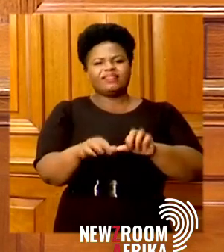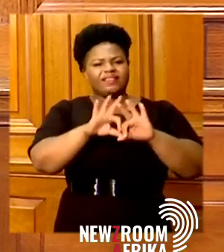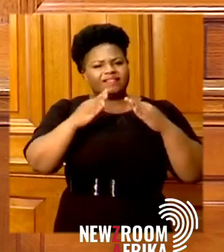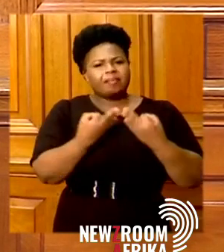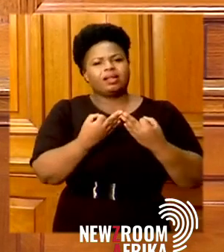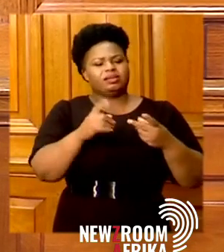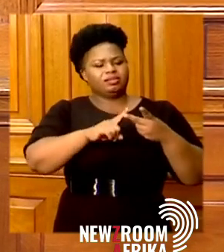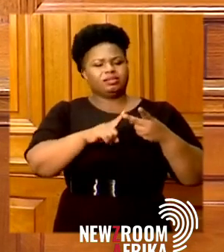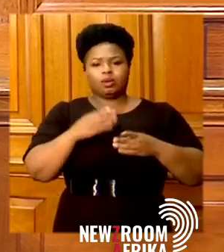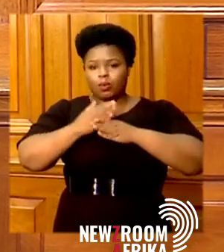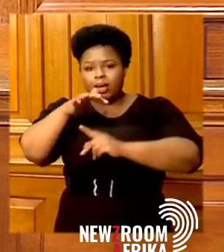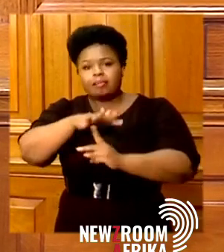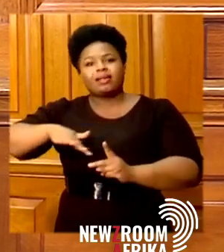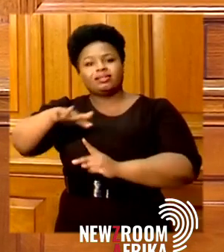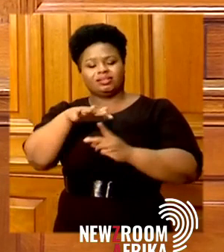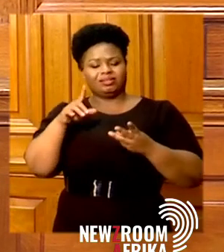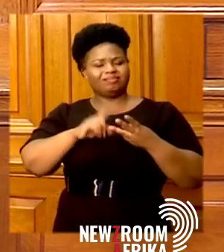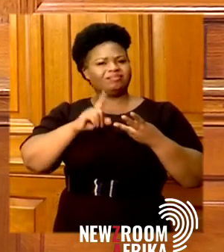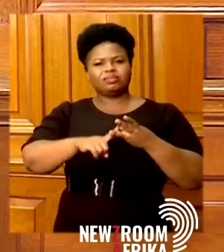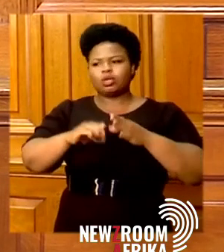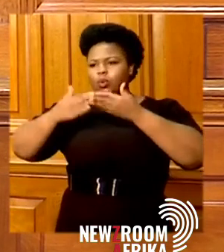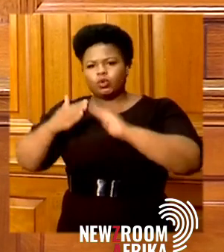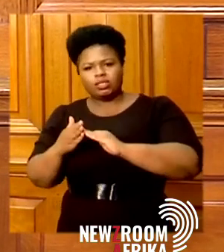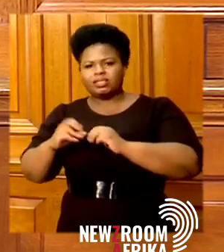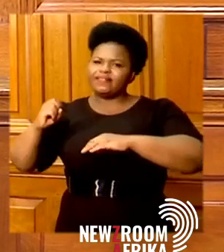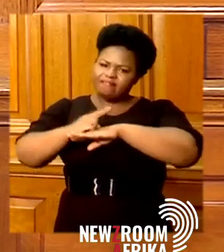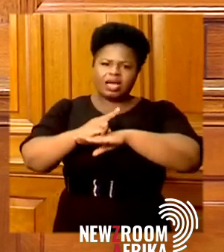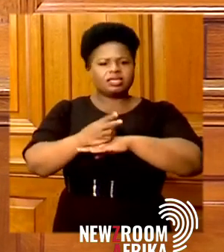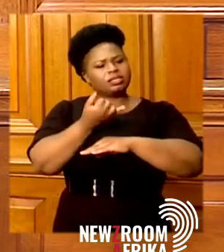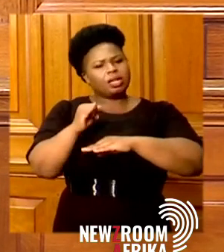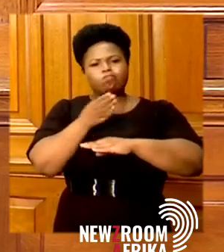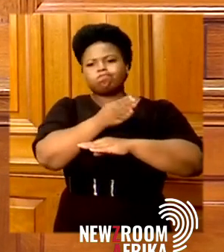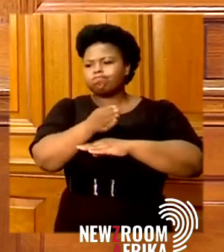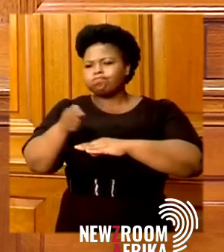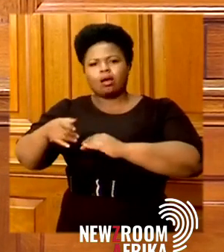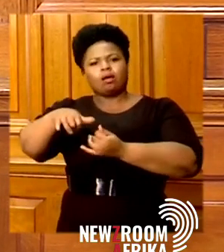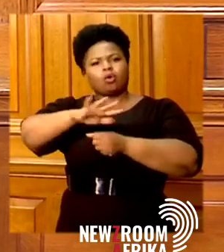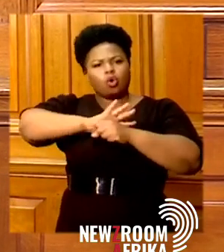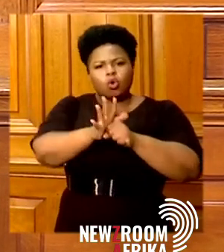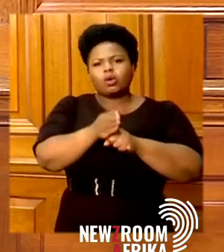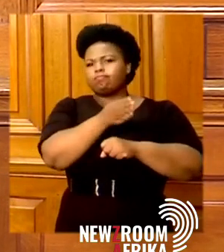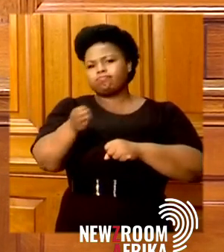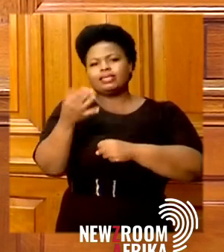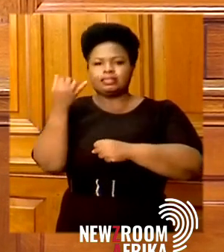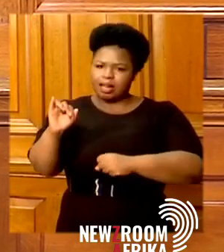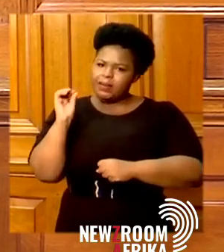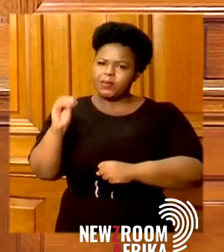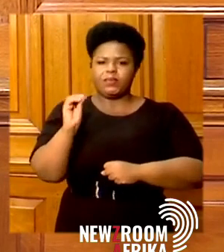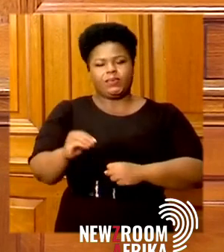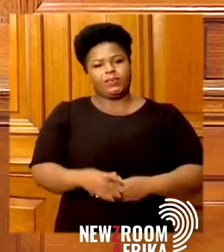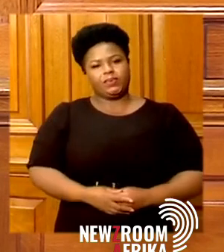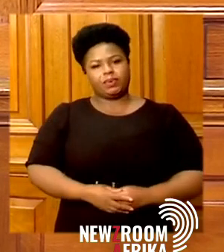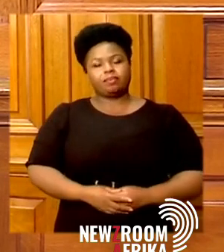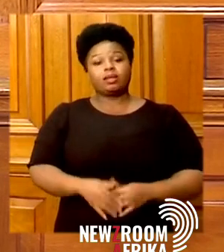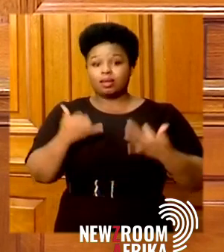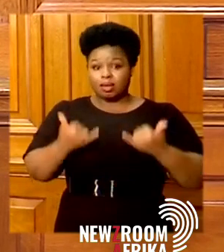families, our workplaces, and our communities. As our vaccination campaign gathers